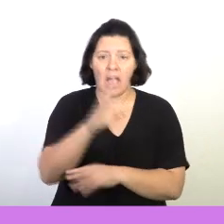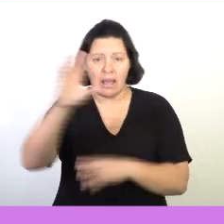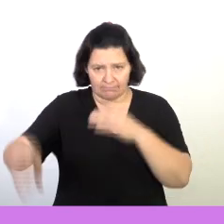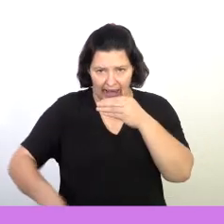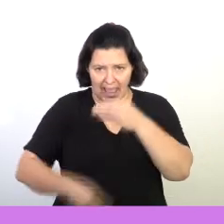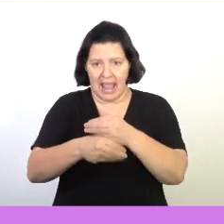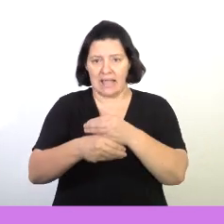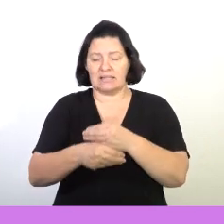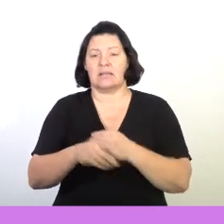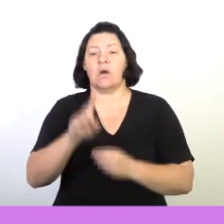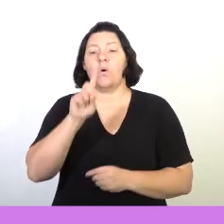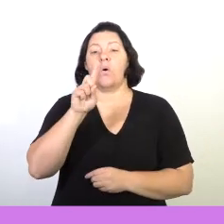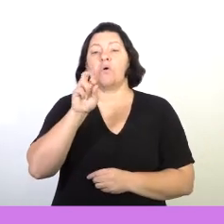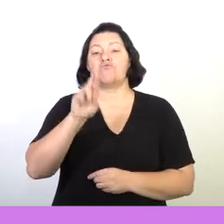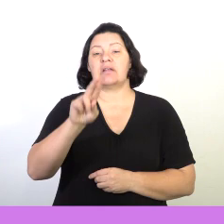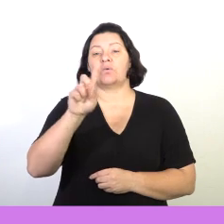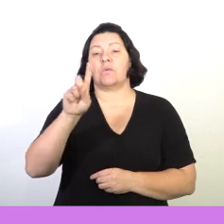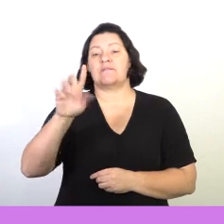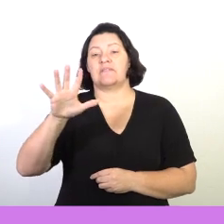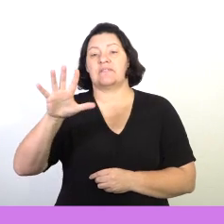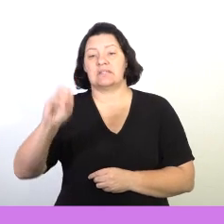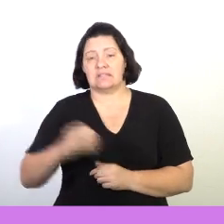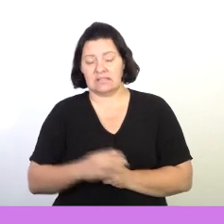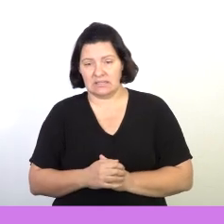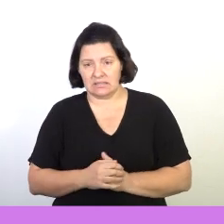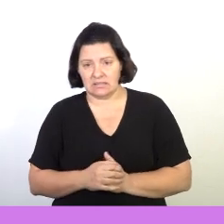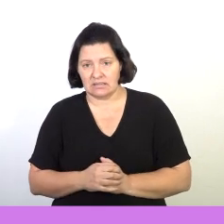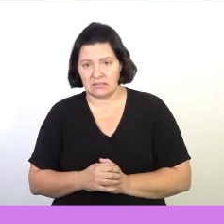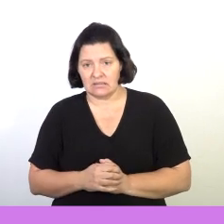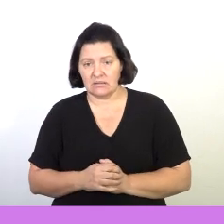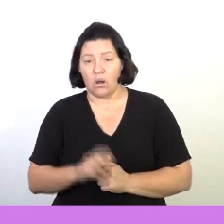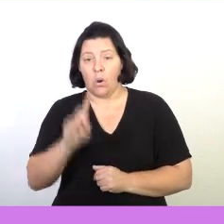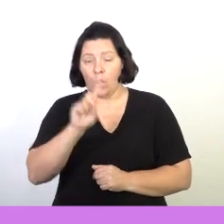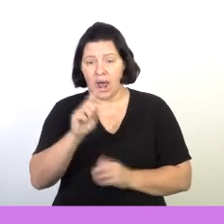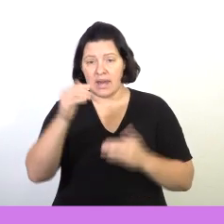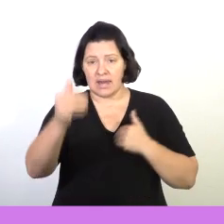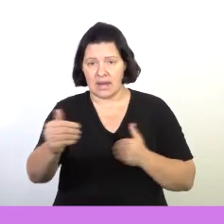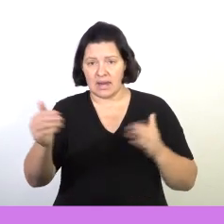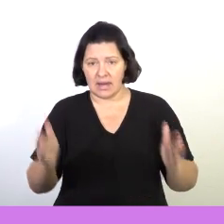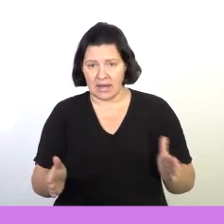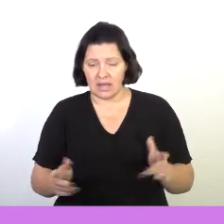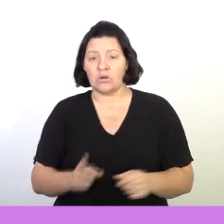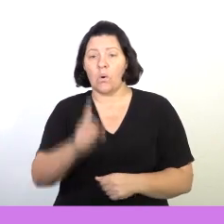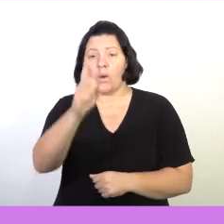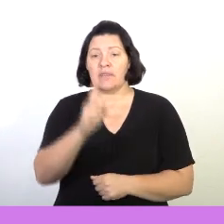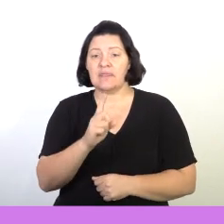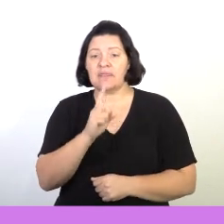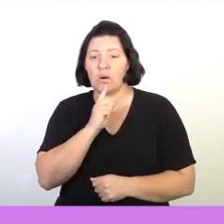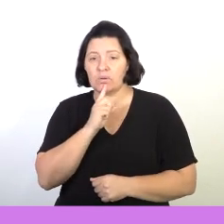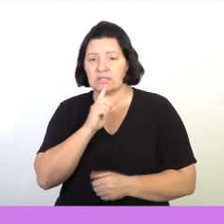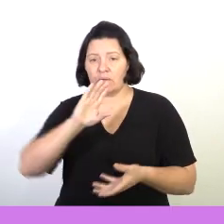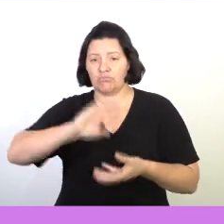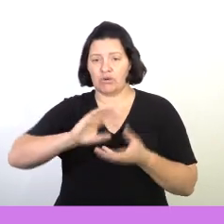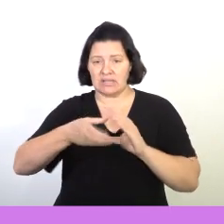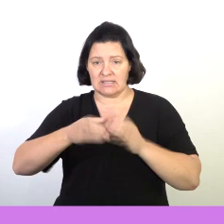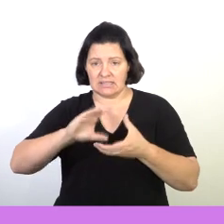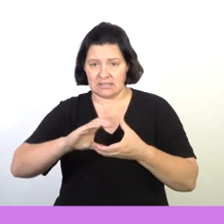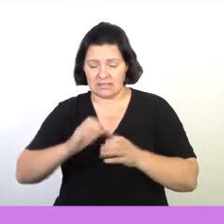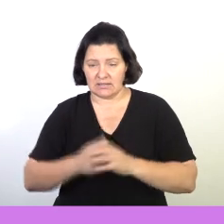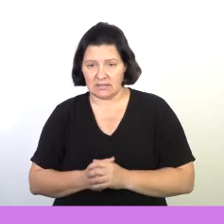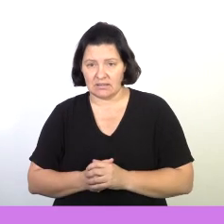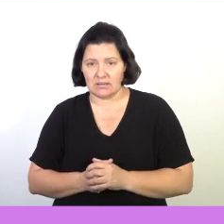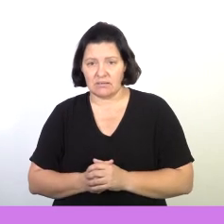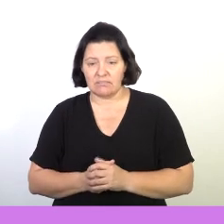extra 150. Note that one pallet is equal to 1,000